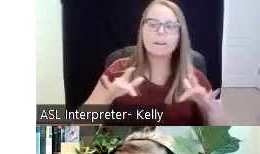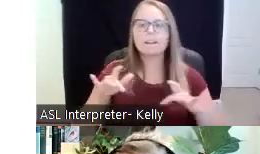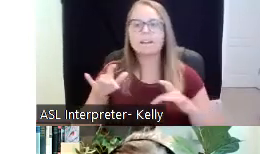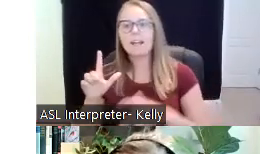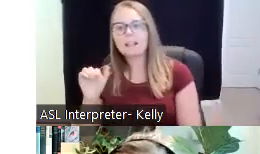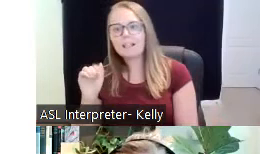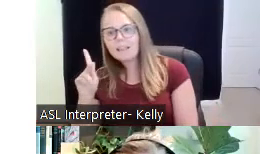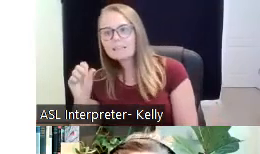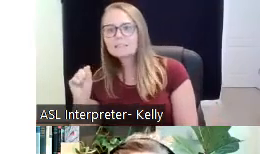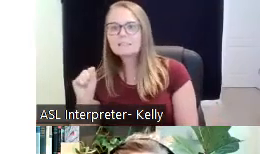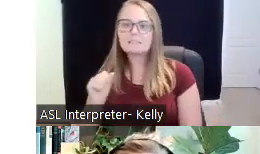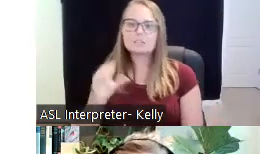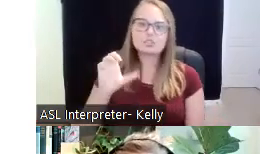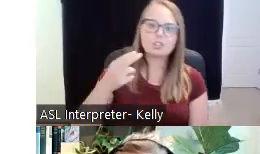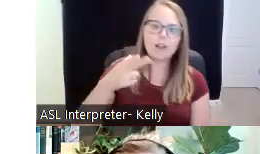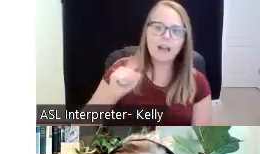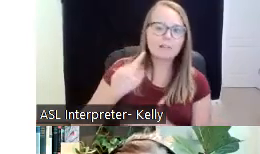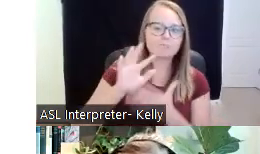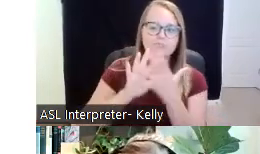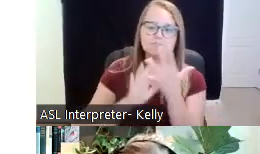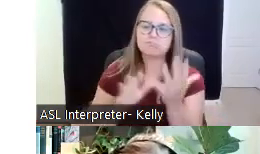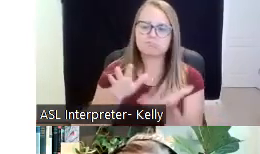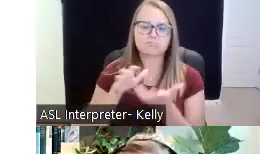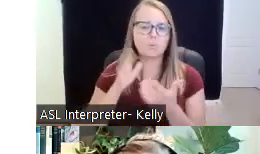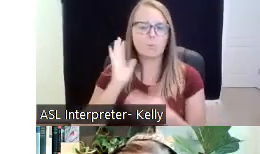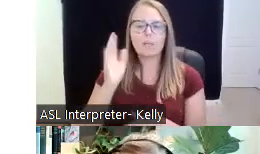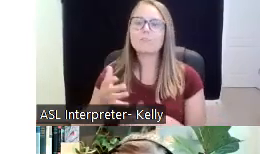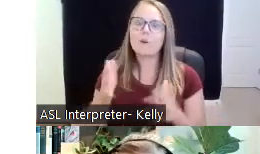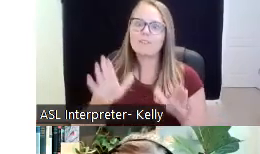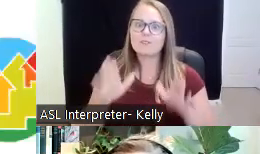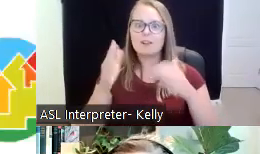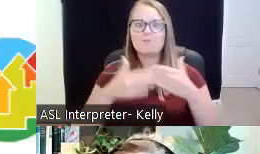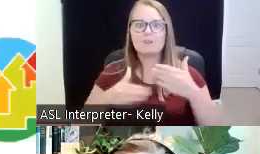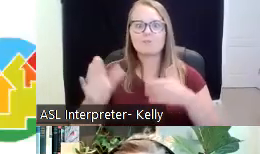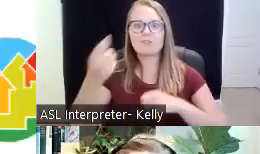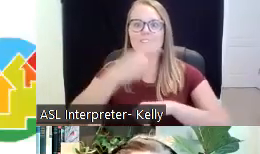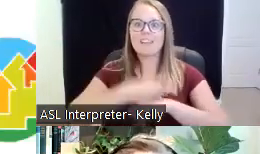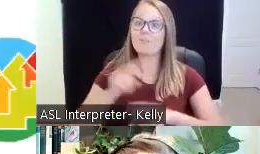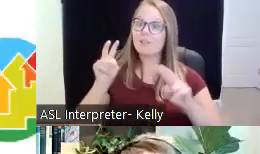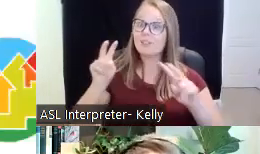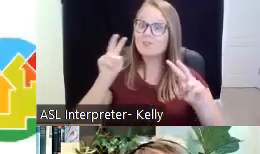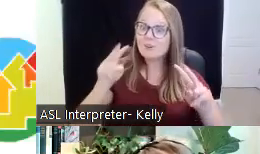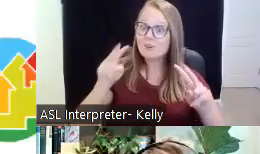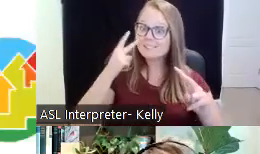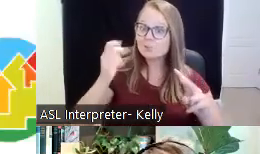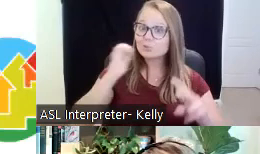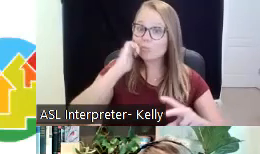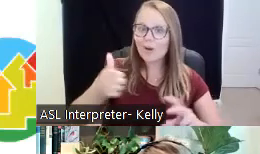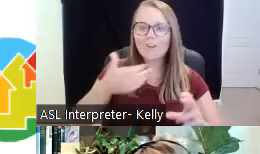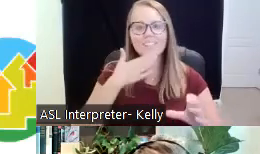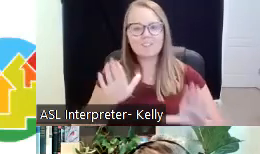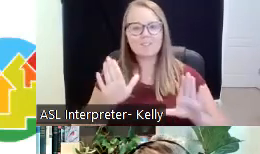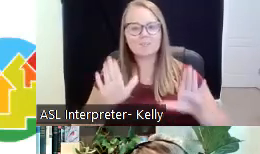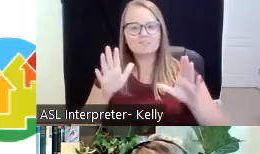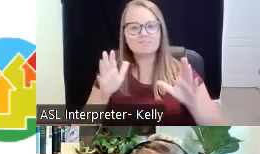that information. So I hope you all have a great rest of your day, and we'll look for you tomorrow. Thanks so much.